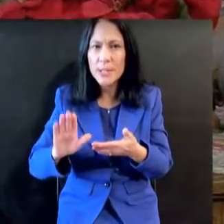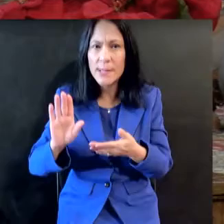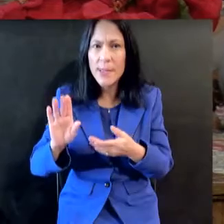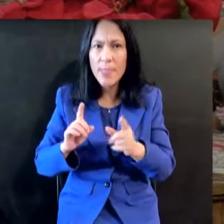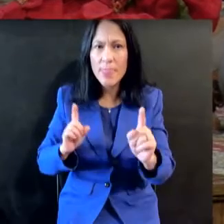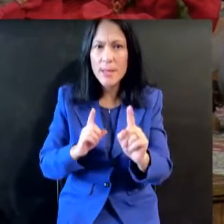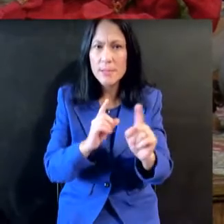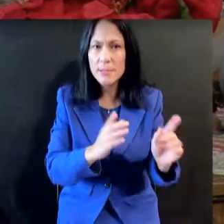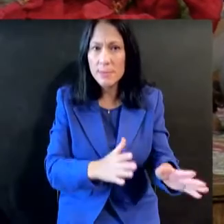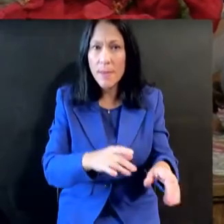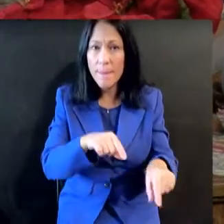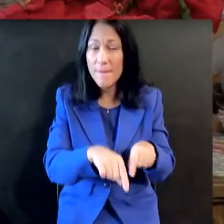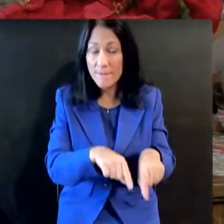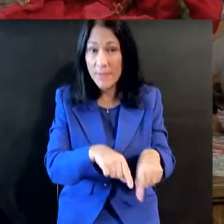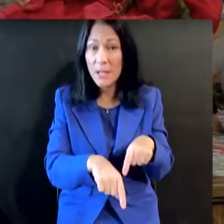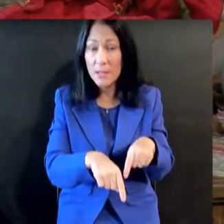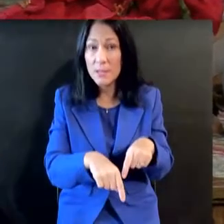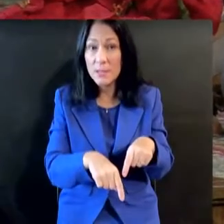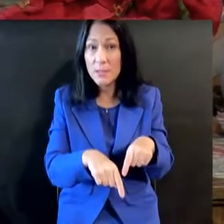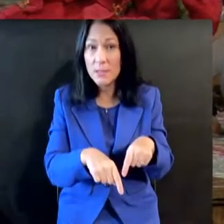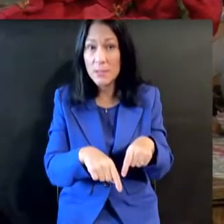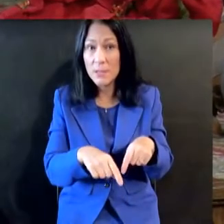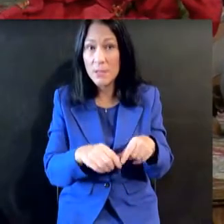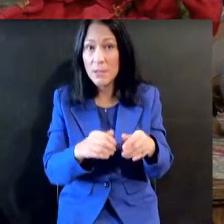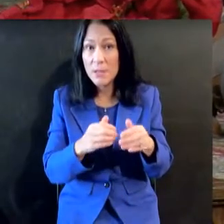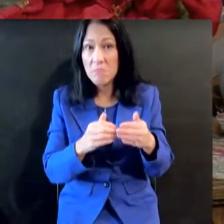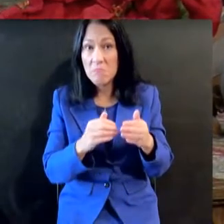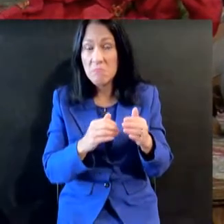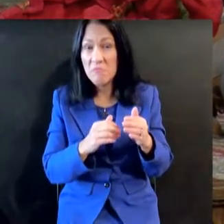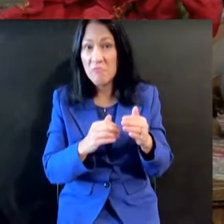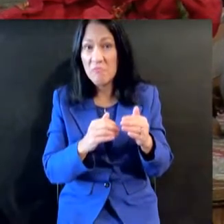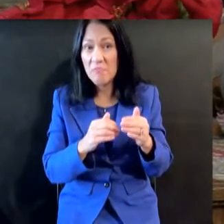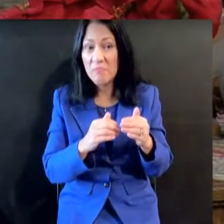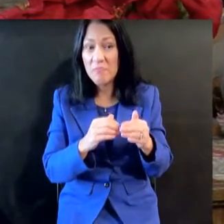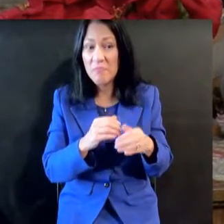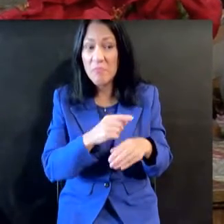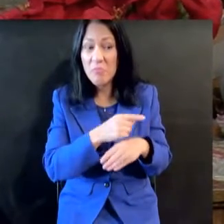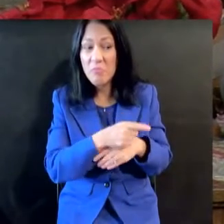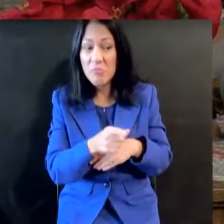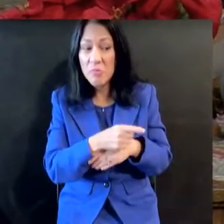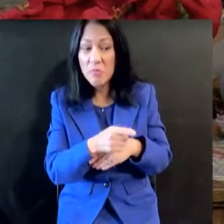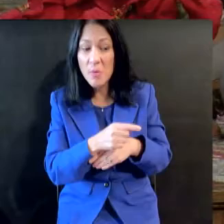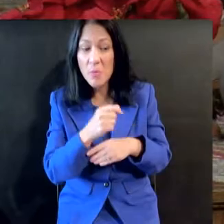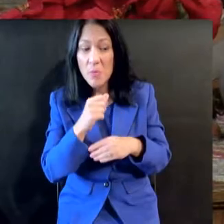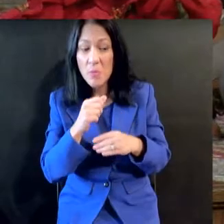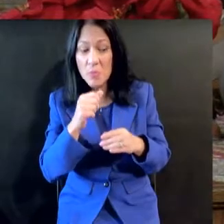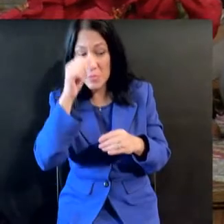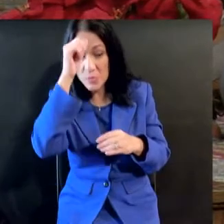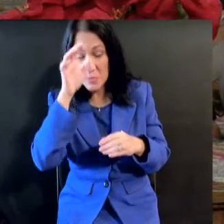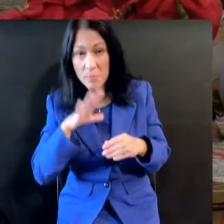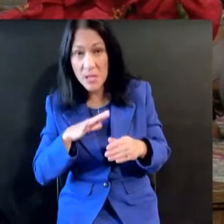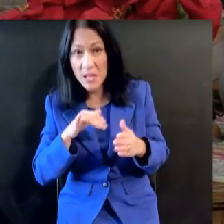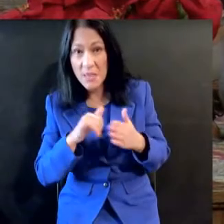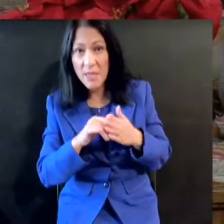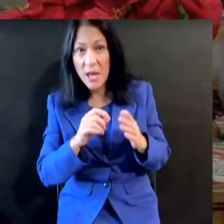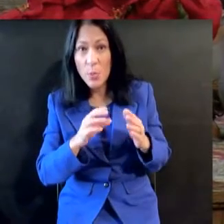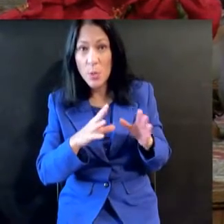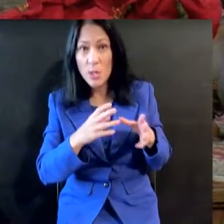of those men who over the next 12 hours would all run and hide, abandon